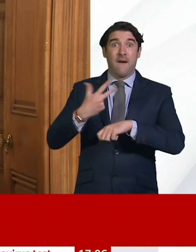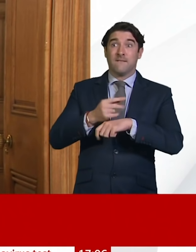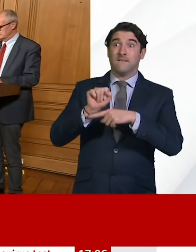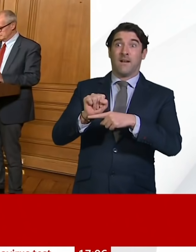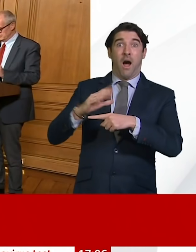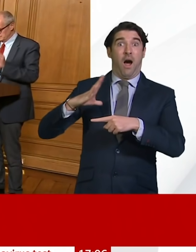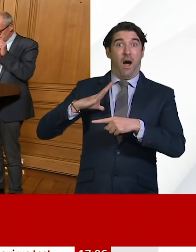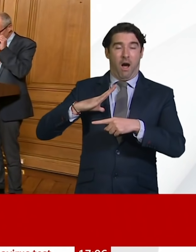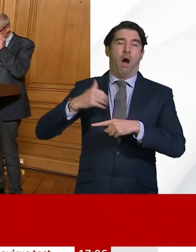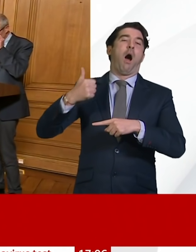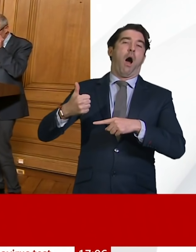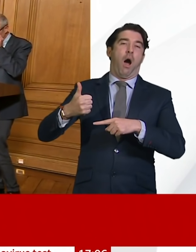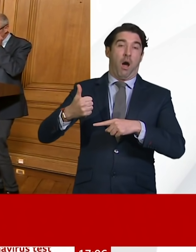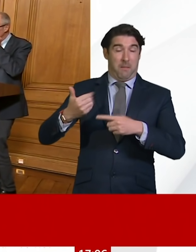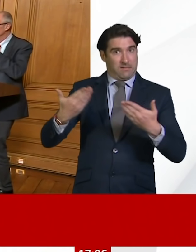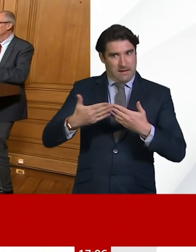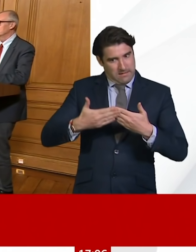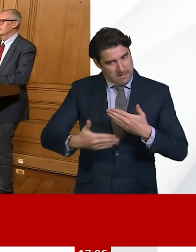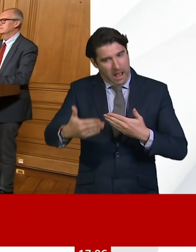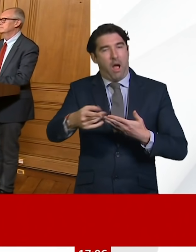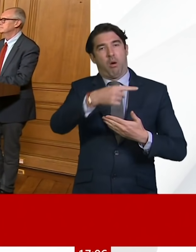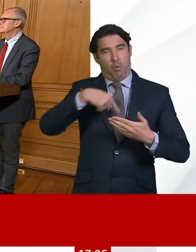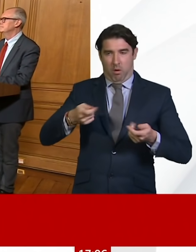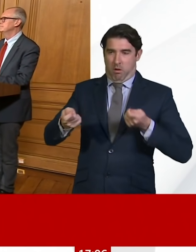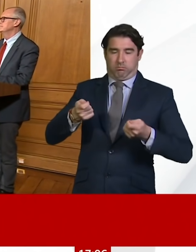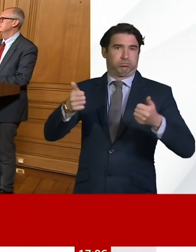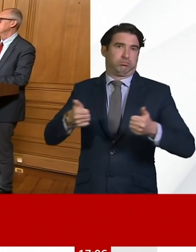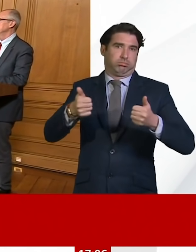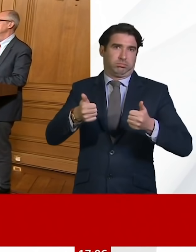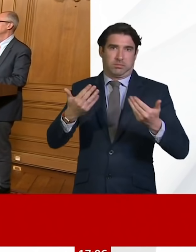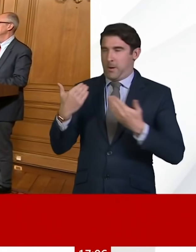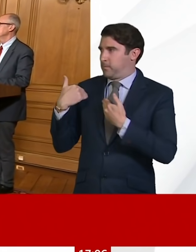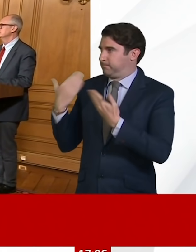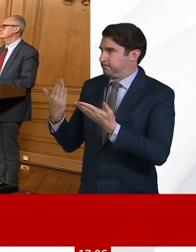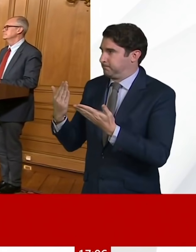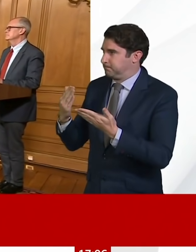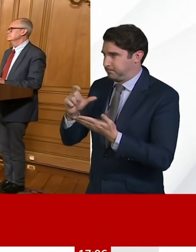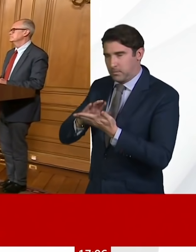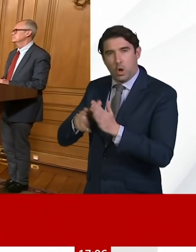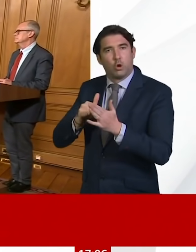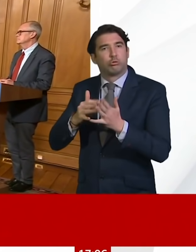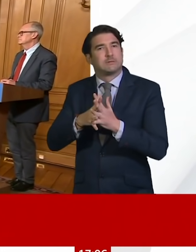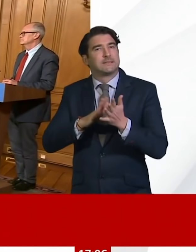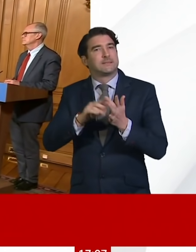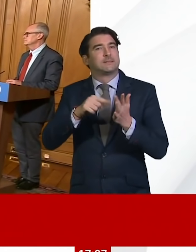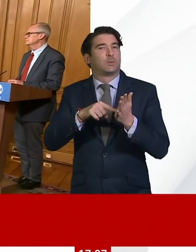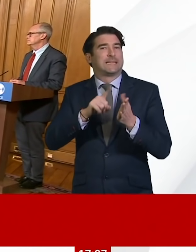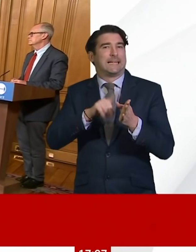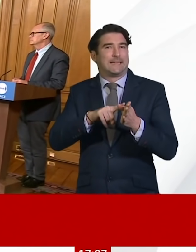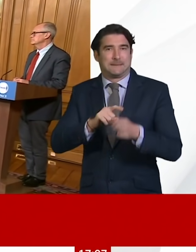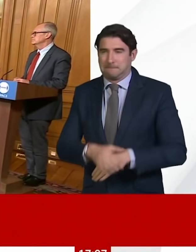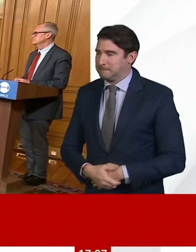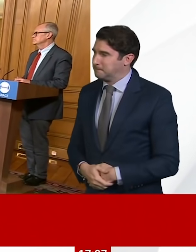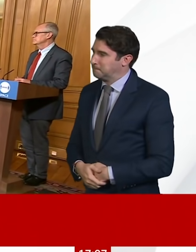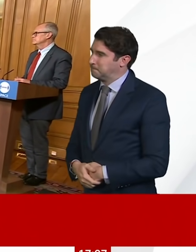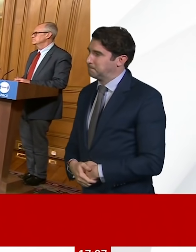Chris Whitty. Thank you, Prime Minister. First slide, please. I thought it was sensible to start off looking